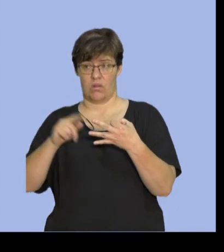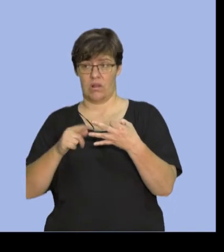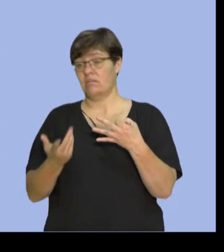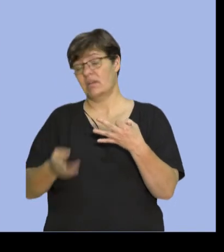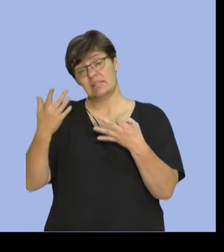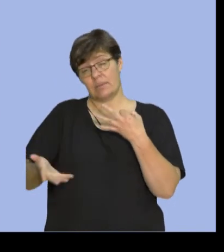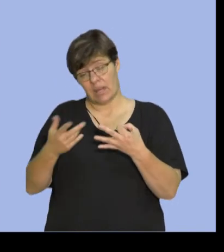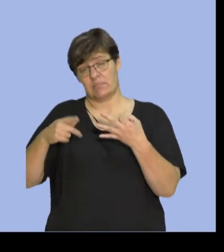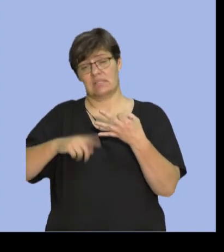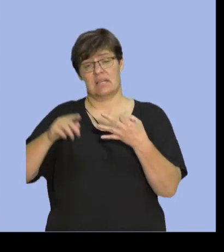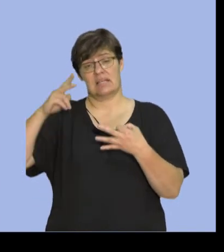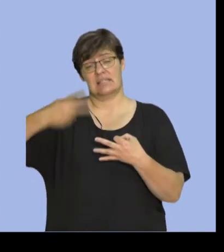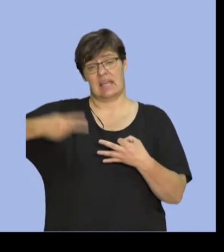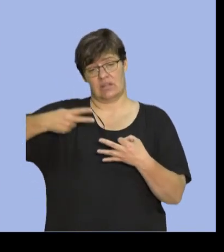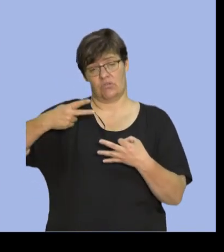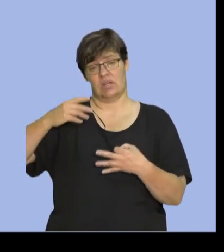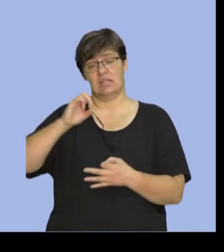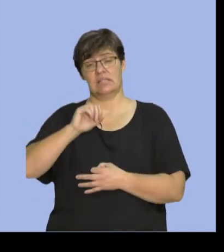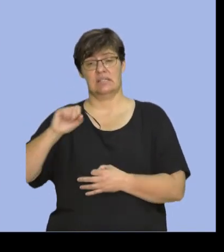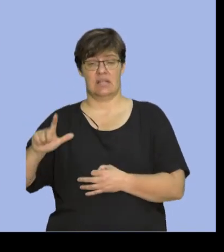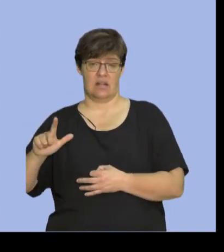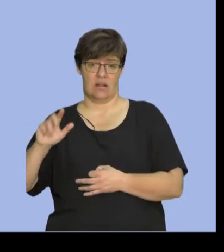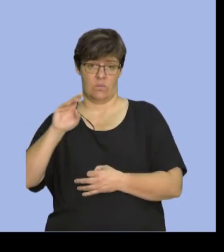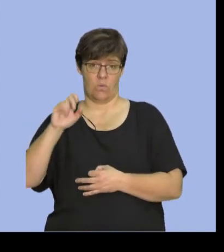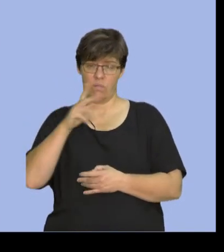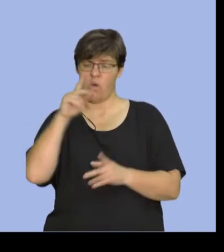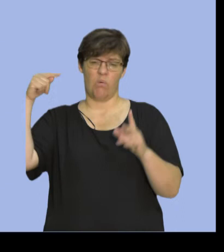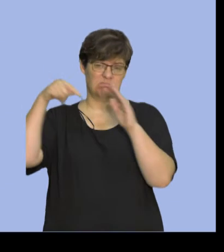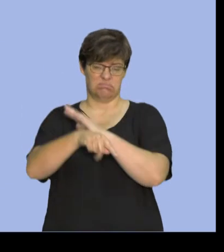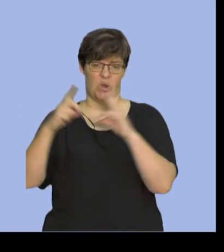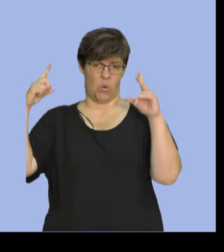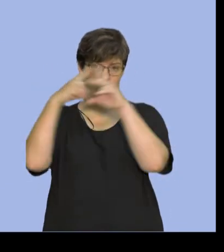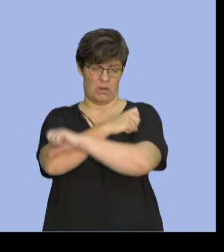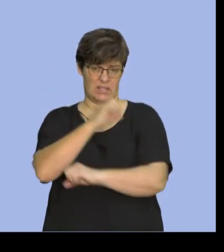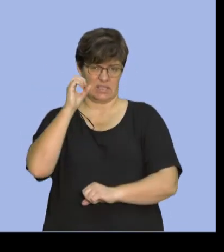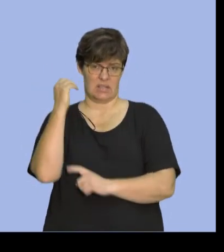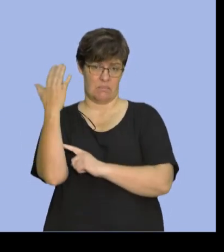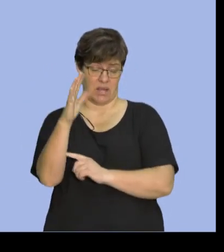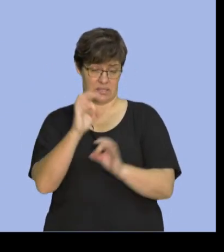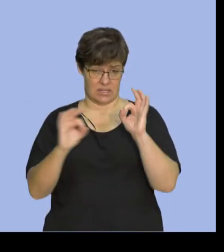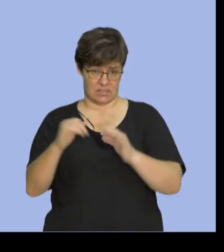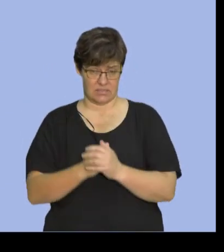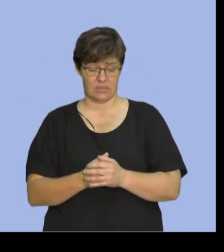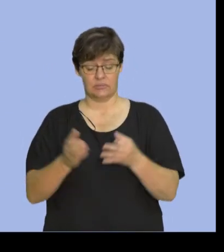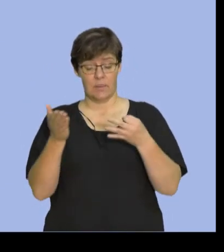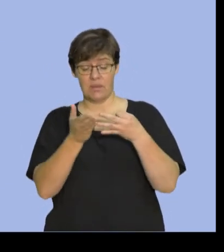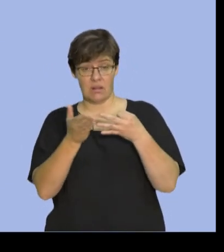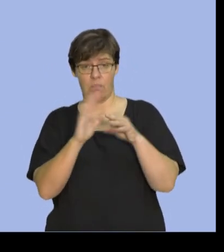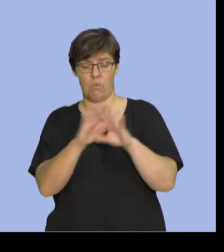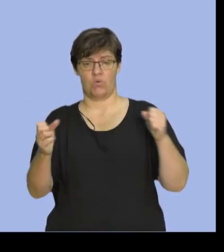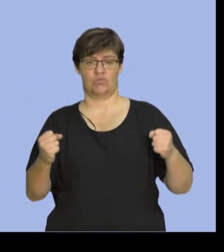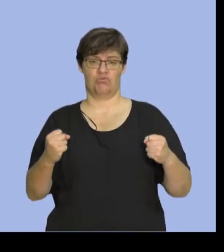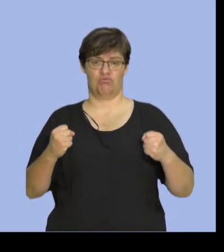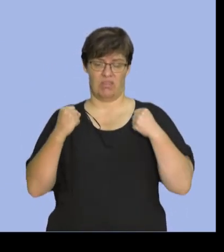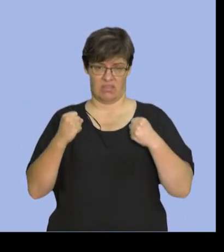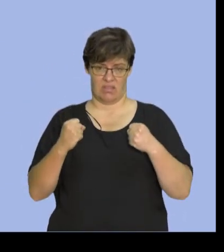secondary cell wall, which we will see in much more complex plant cells. The middle lamella acts as the strengthening